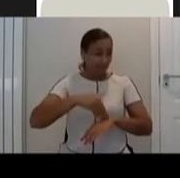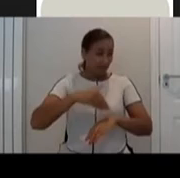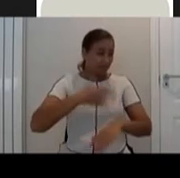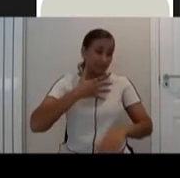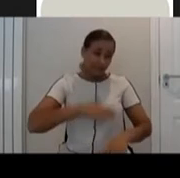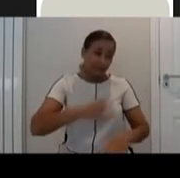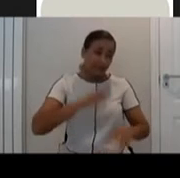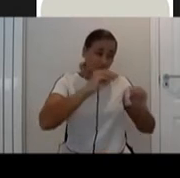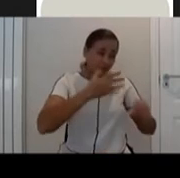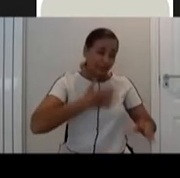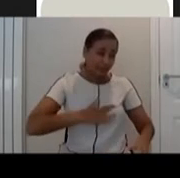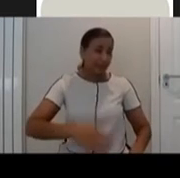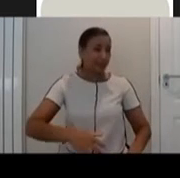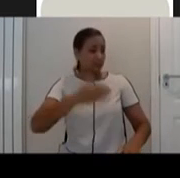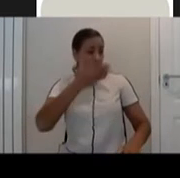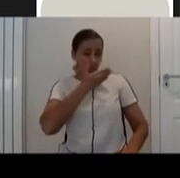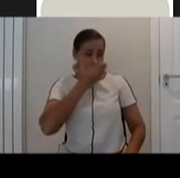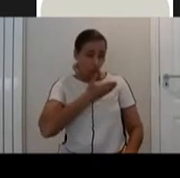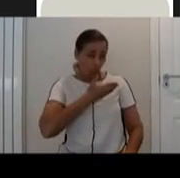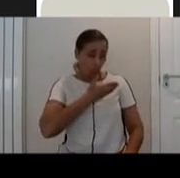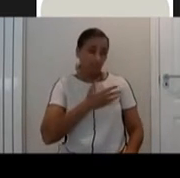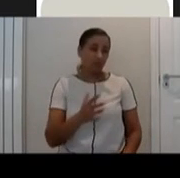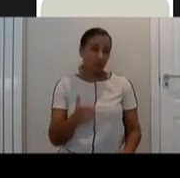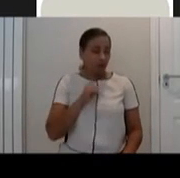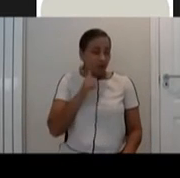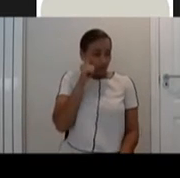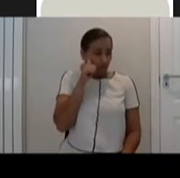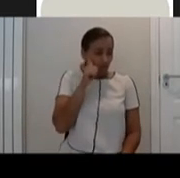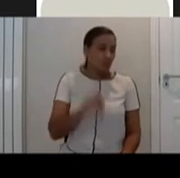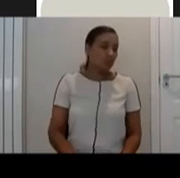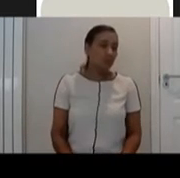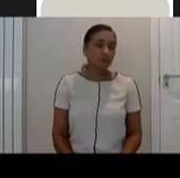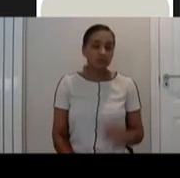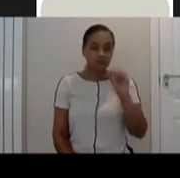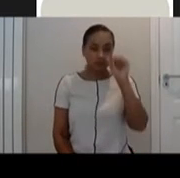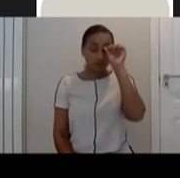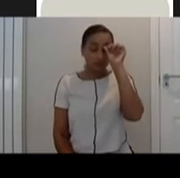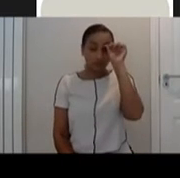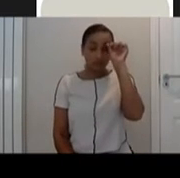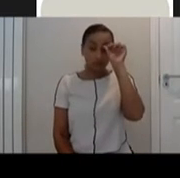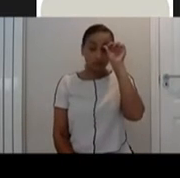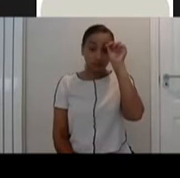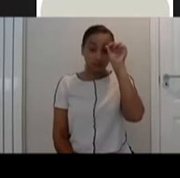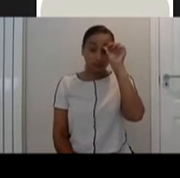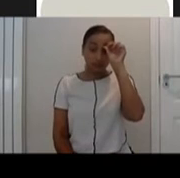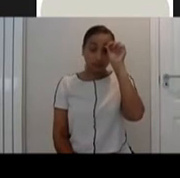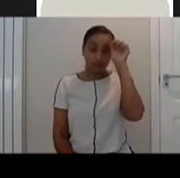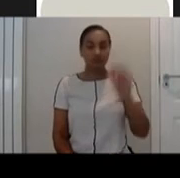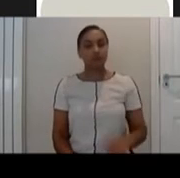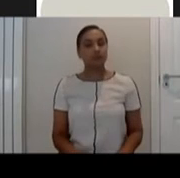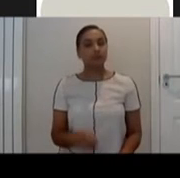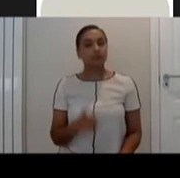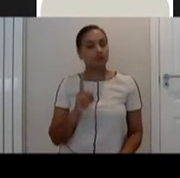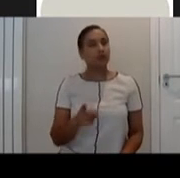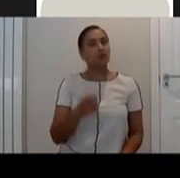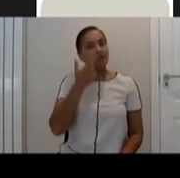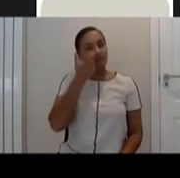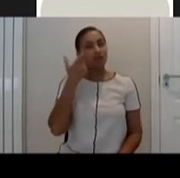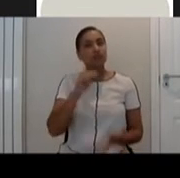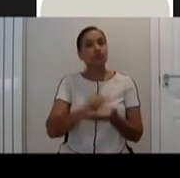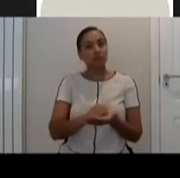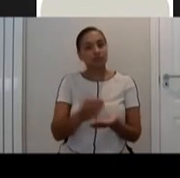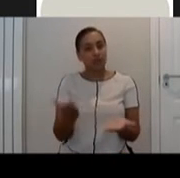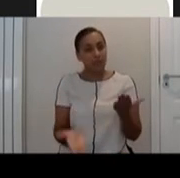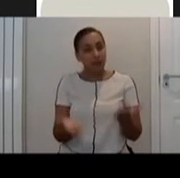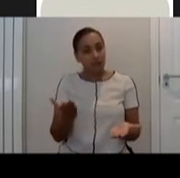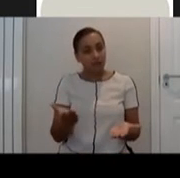their educational achievement. And so, you know, I think it's all about balancing the risks